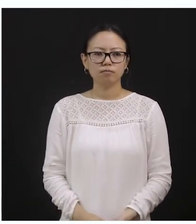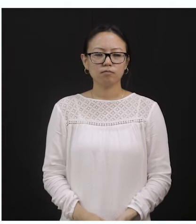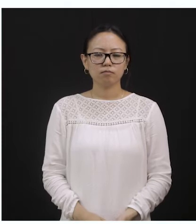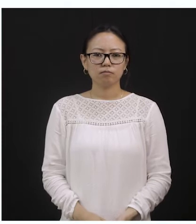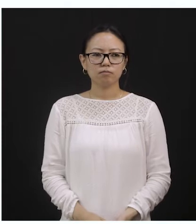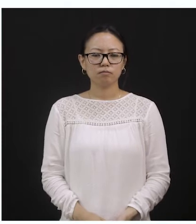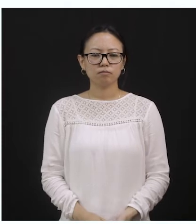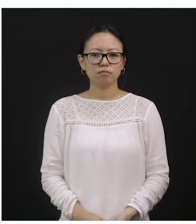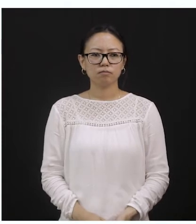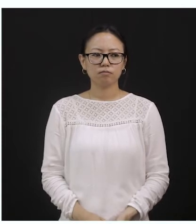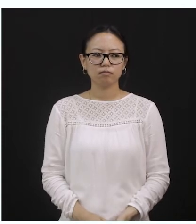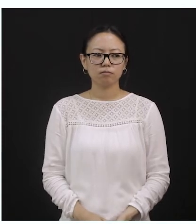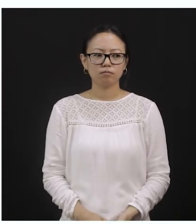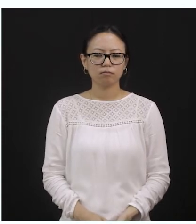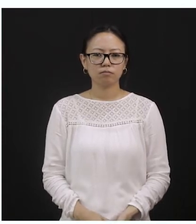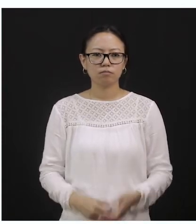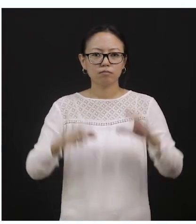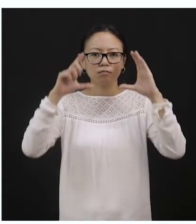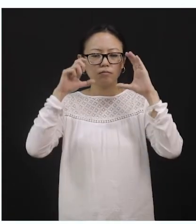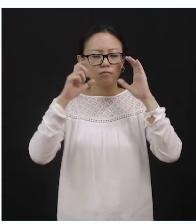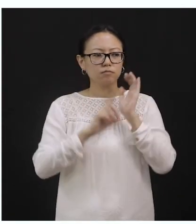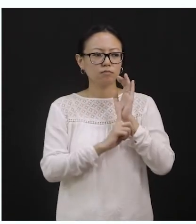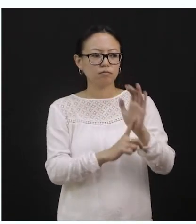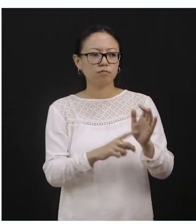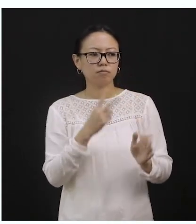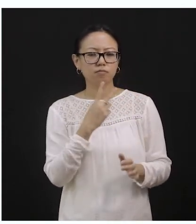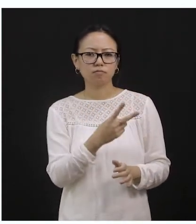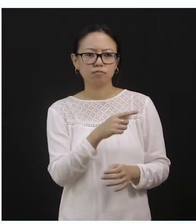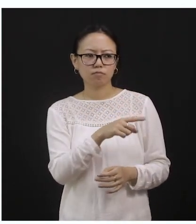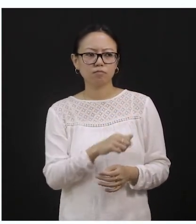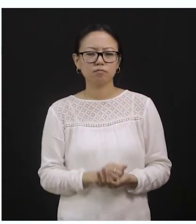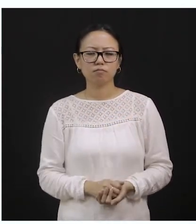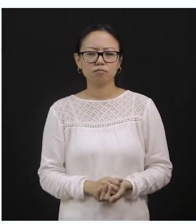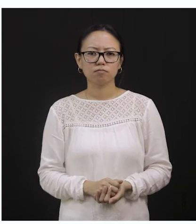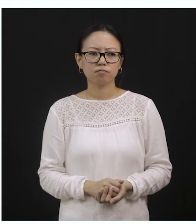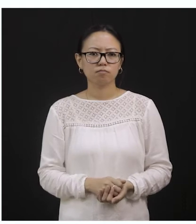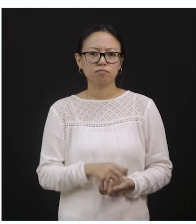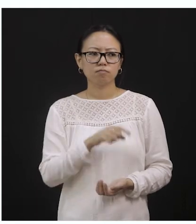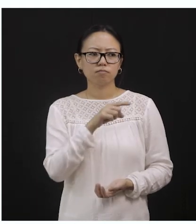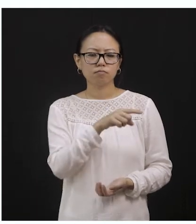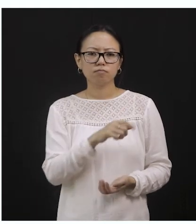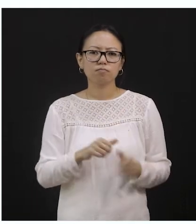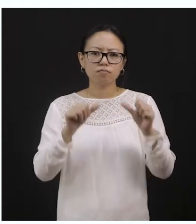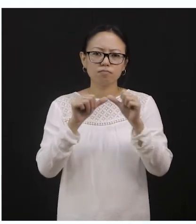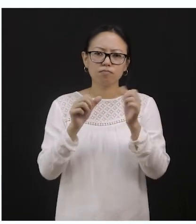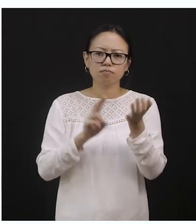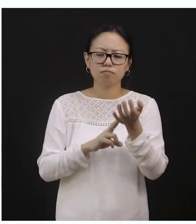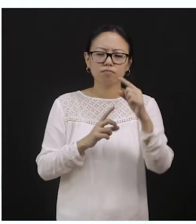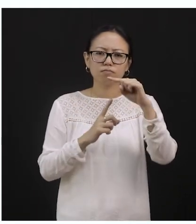All right? Okay. Now the next important fact about ant is as such